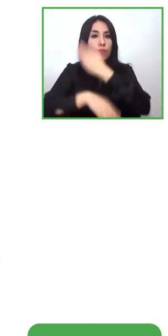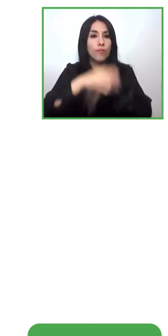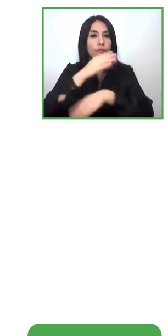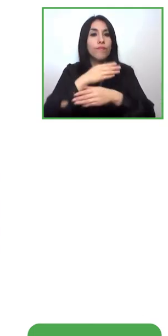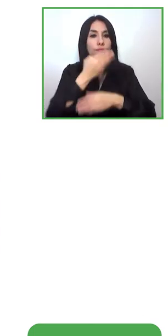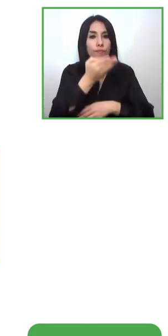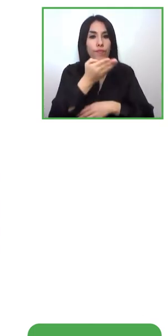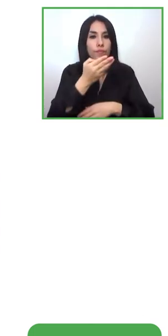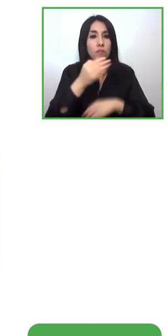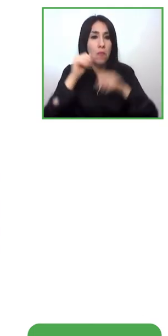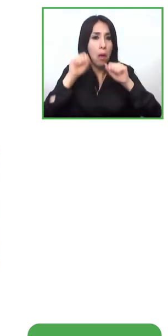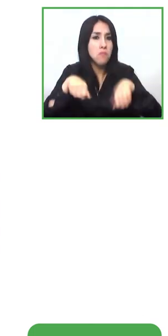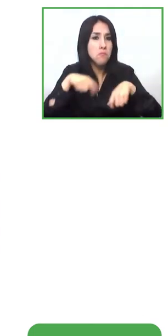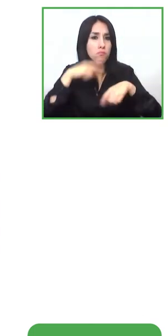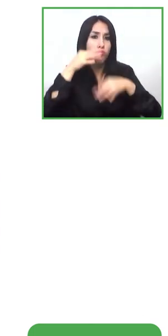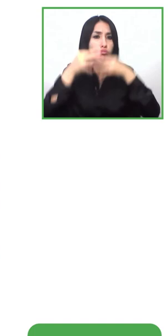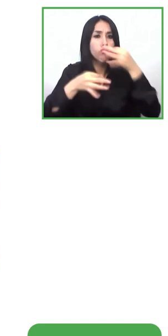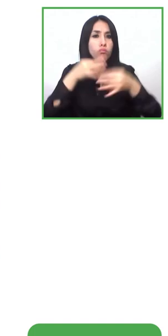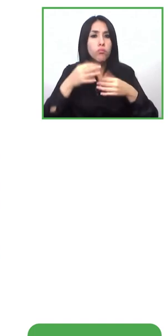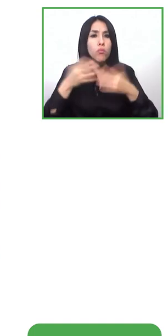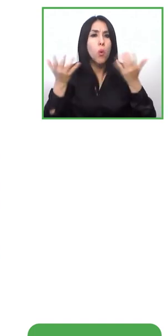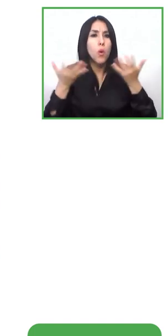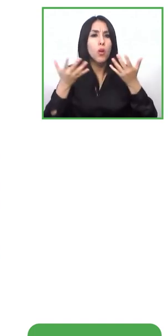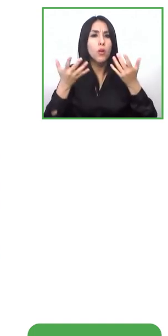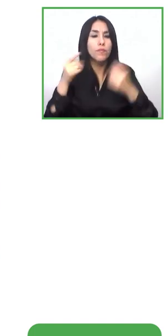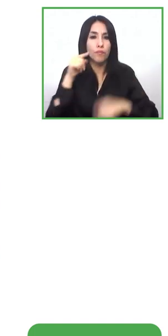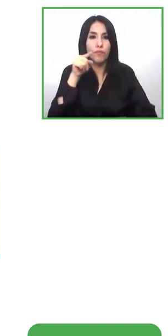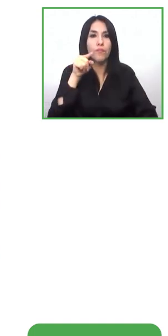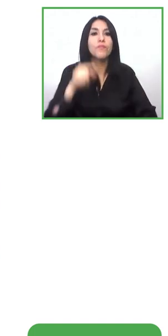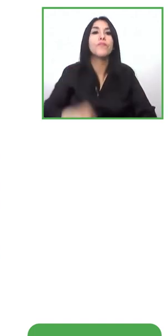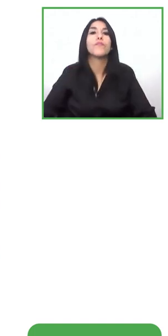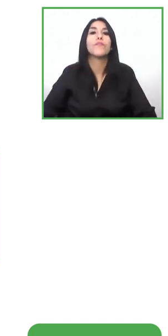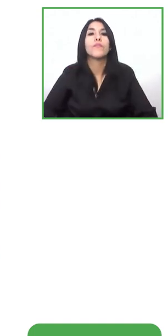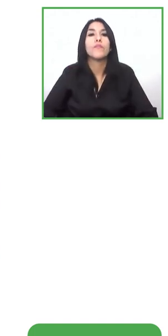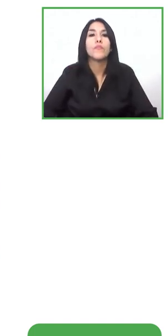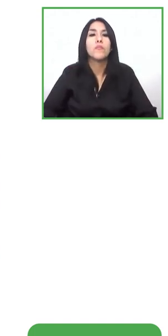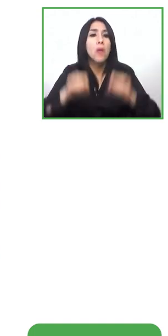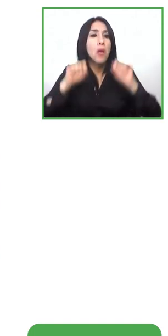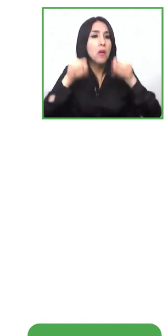Up next, I have a question for Dr. Abdul.